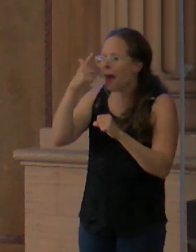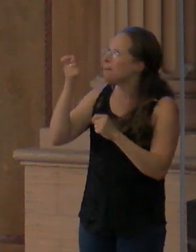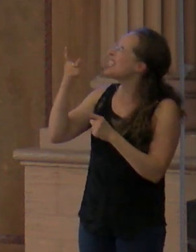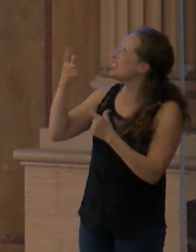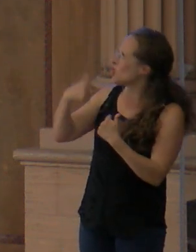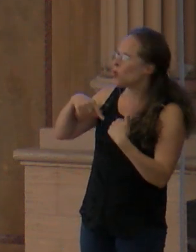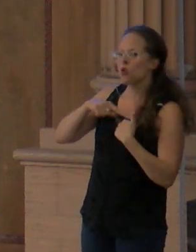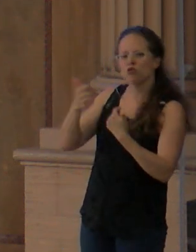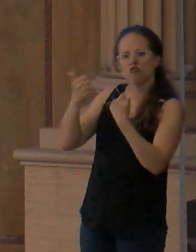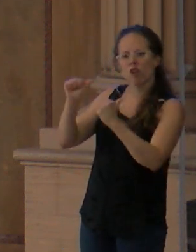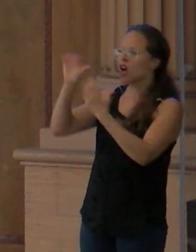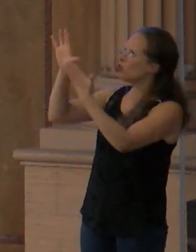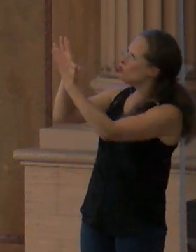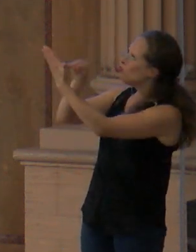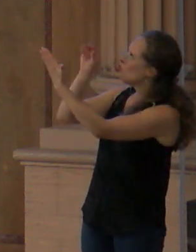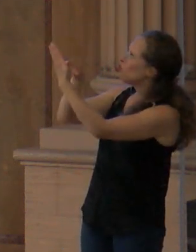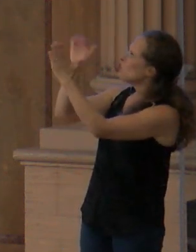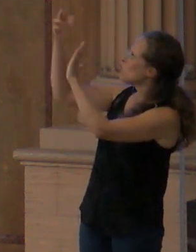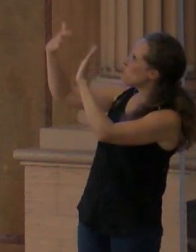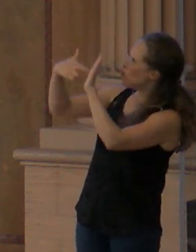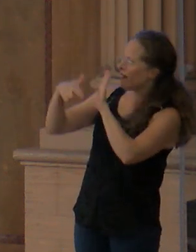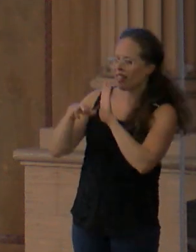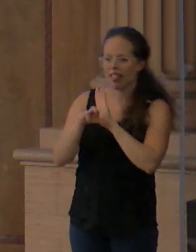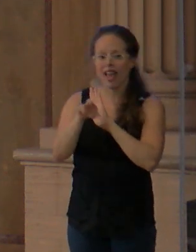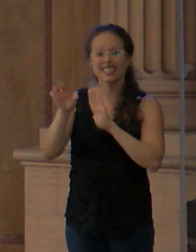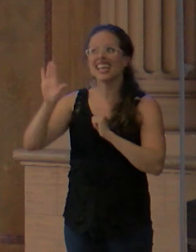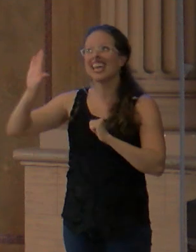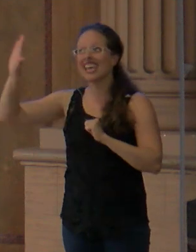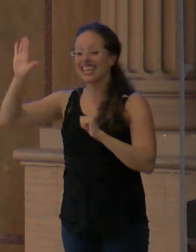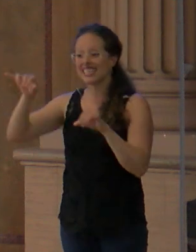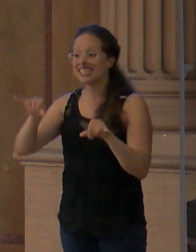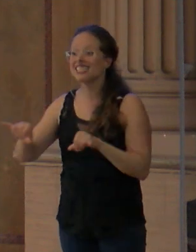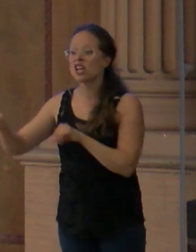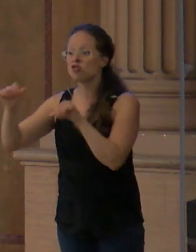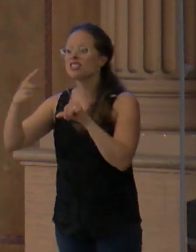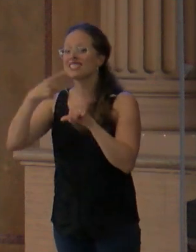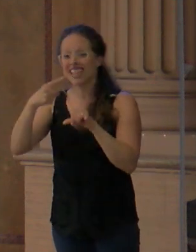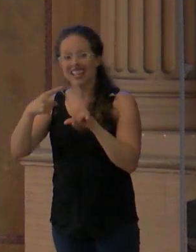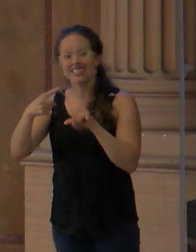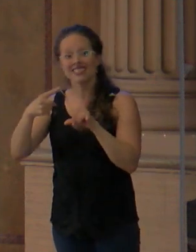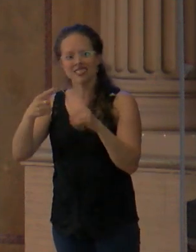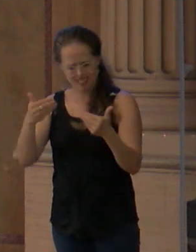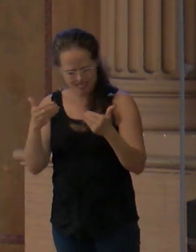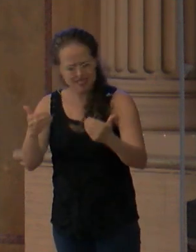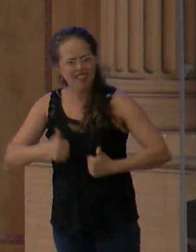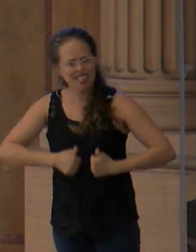is just, and he will judge by one standard. Be holy, for I am holy, declares the Lord.